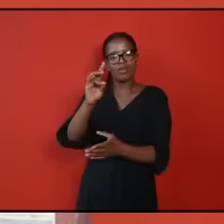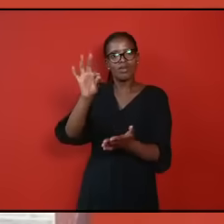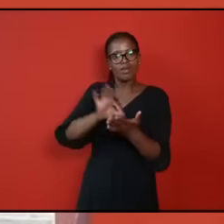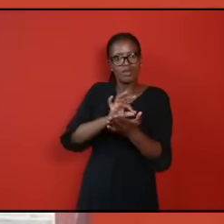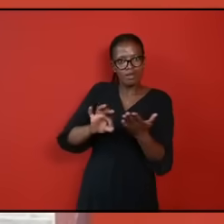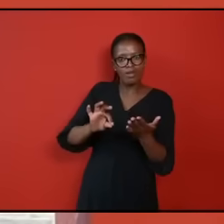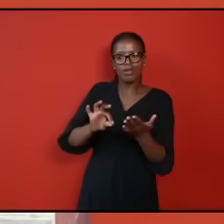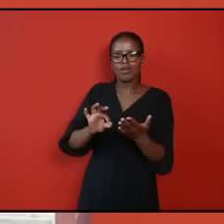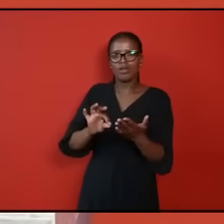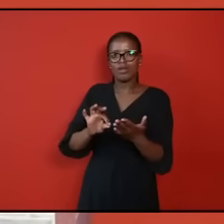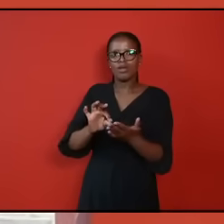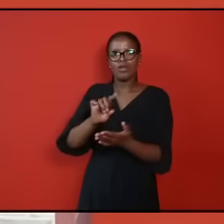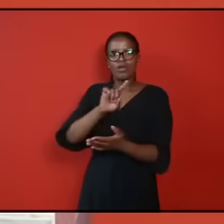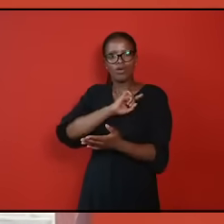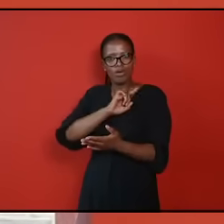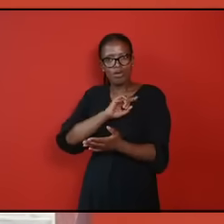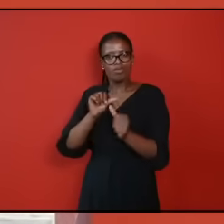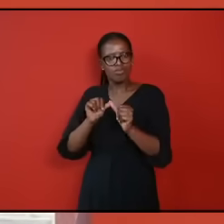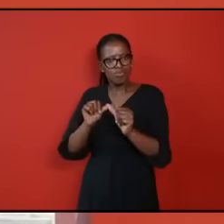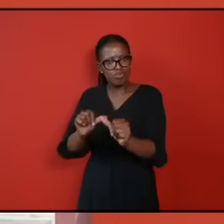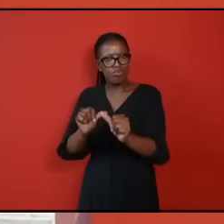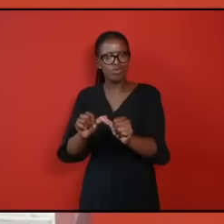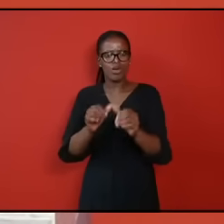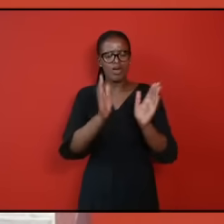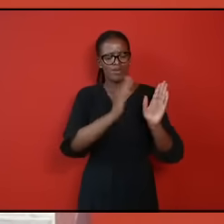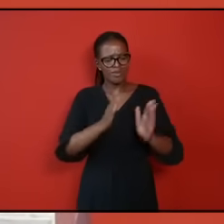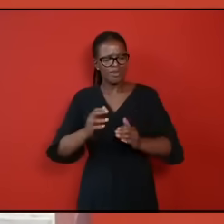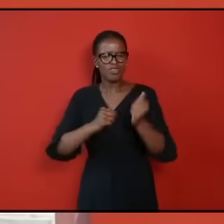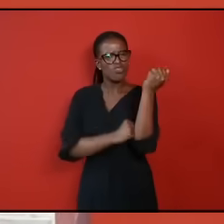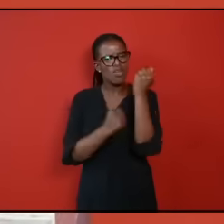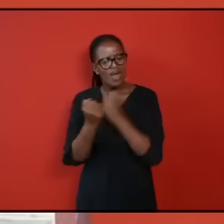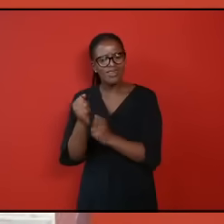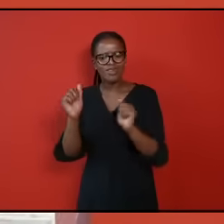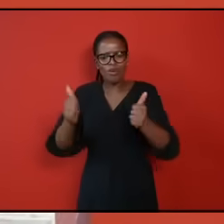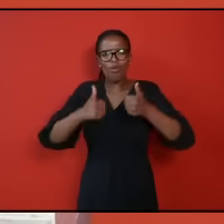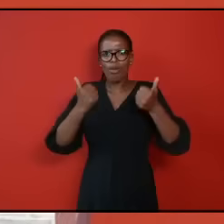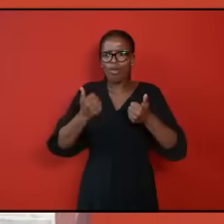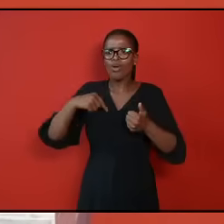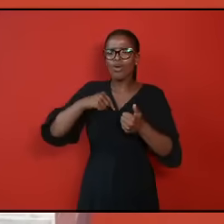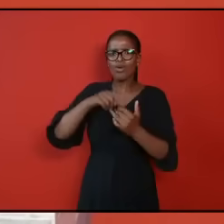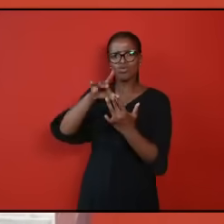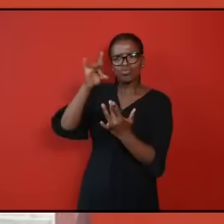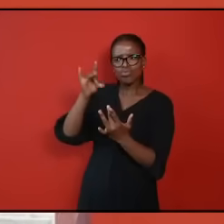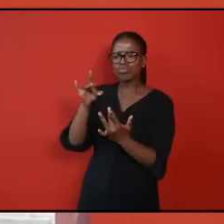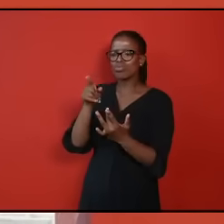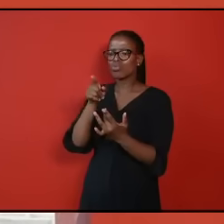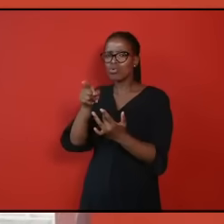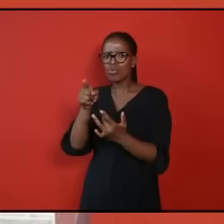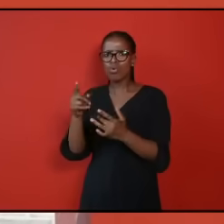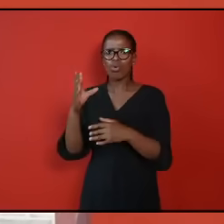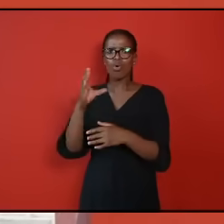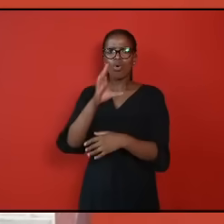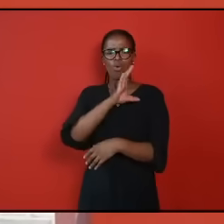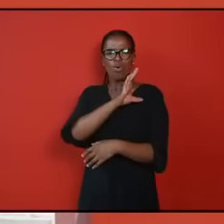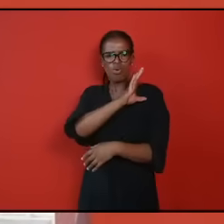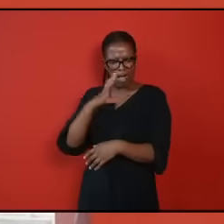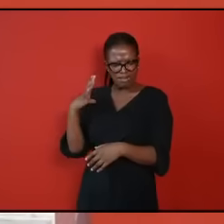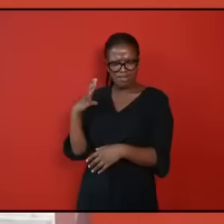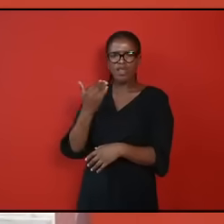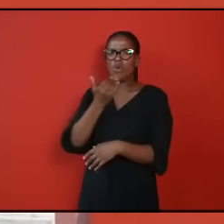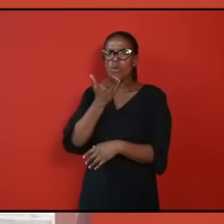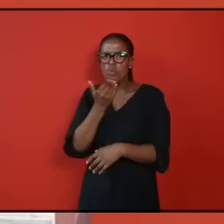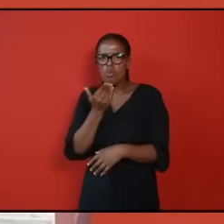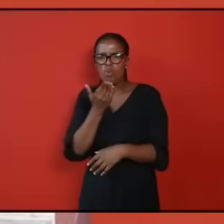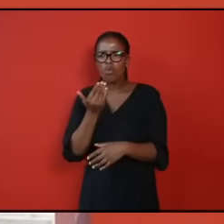To keep us distracted, to keep us fighting amongst ourselves, to keep us choosing who's going to be a councillor amongst all of us